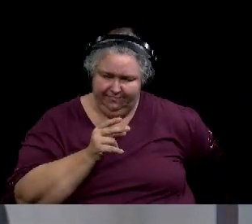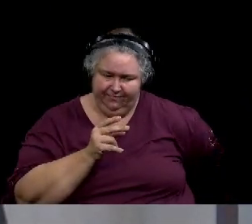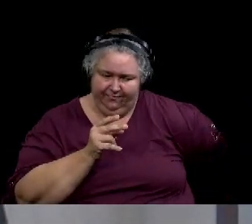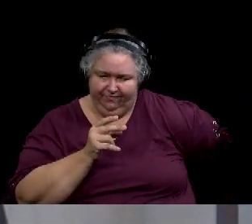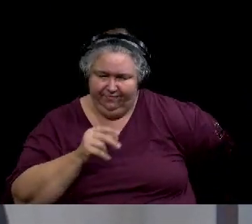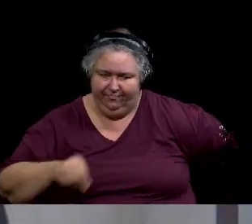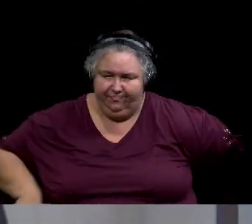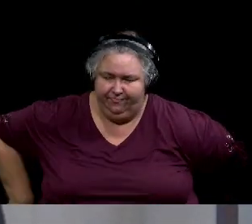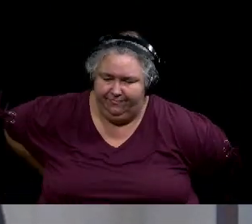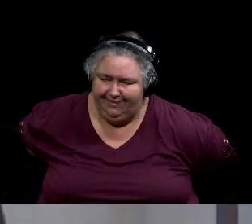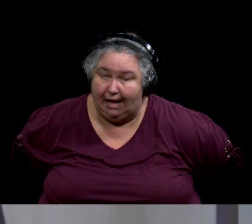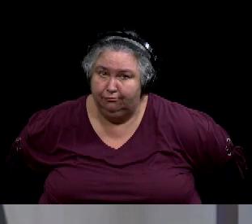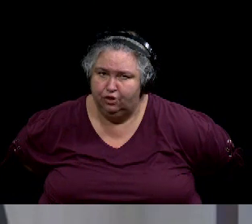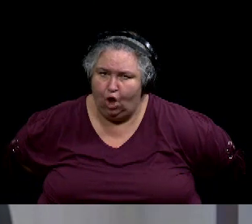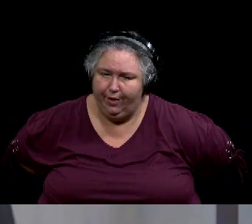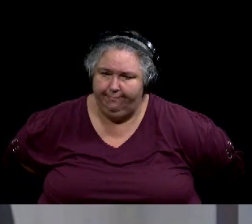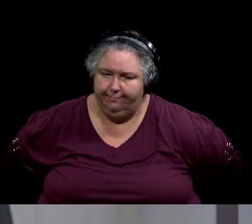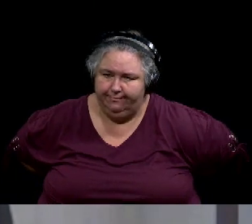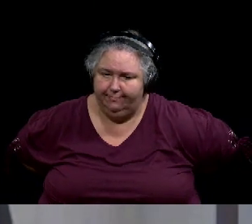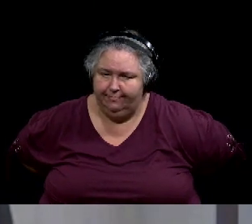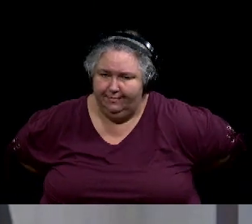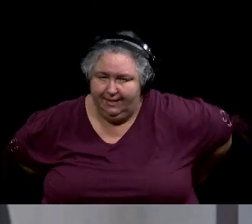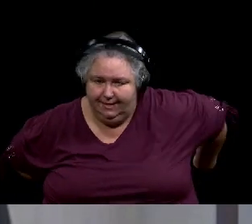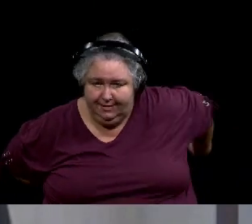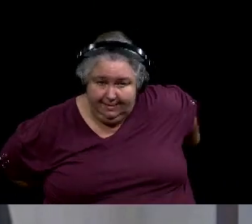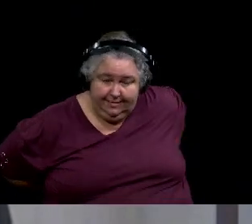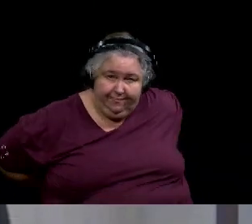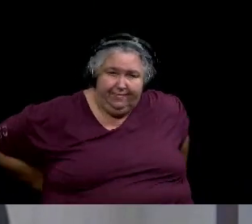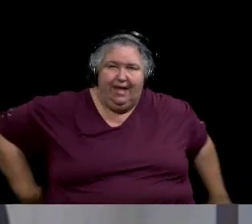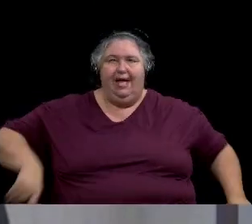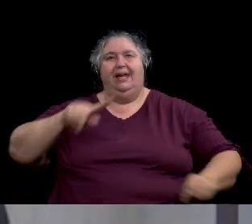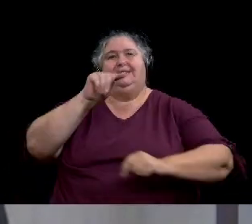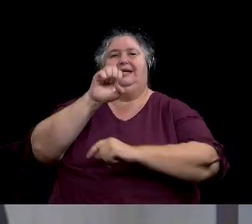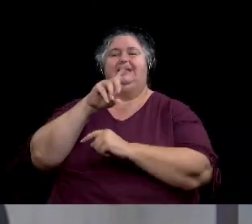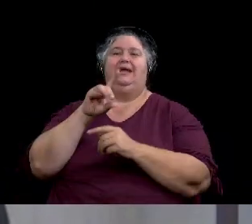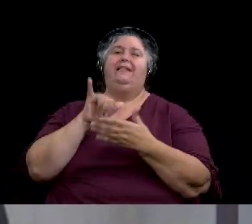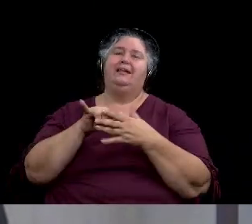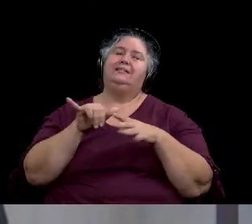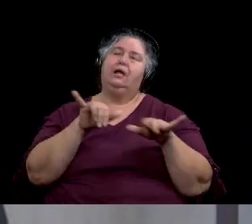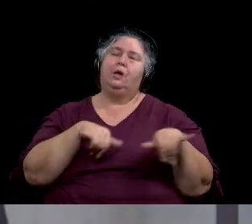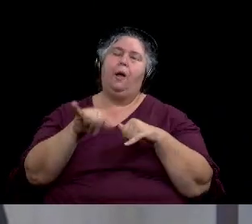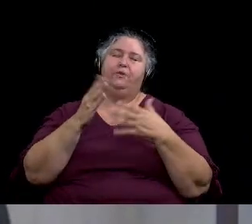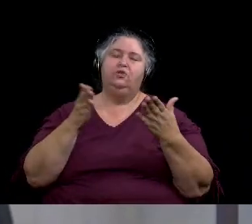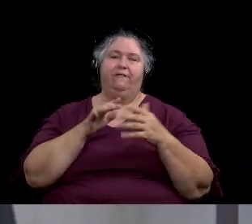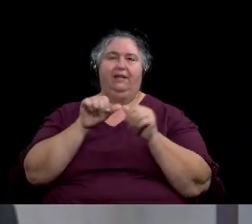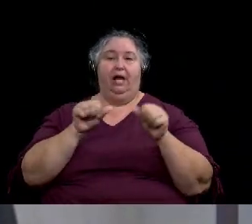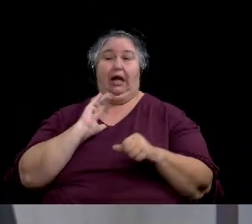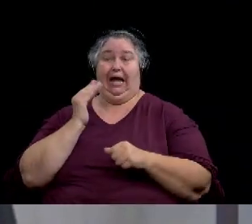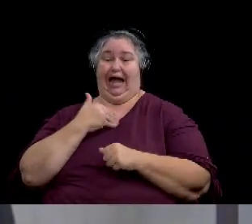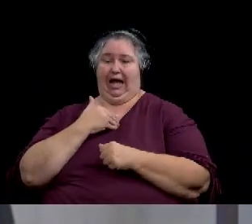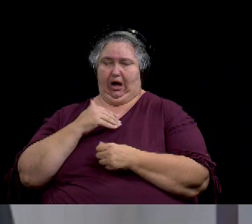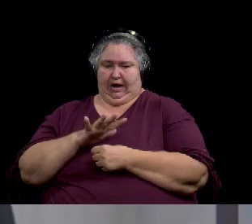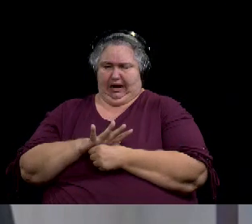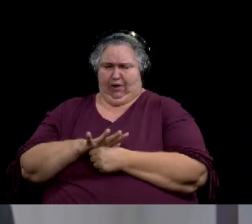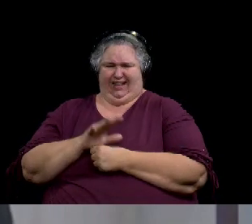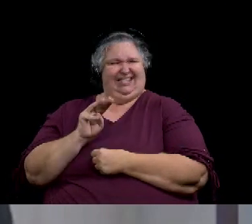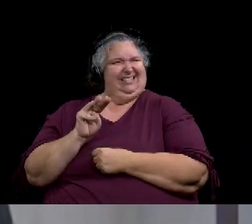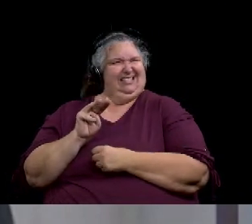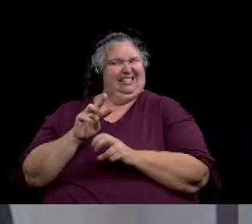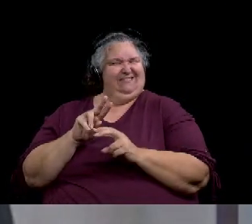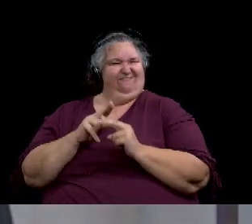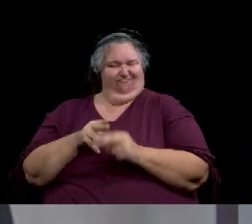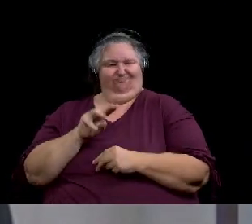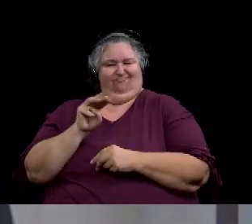TSA. This is a trauma service area, and ours designation is M. And